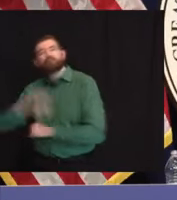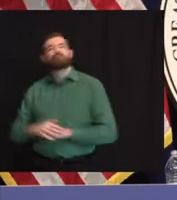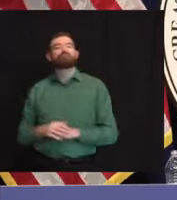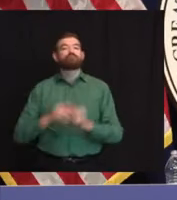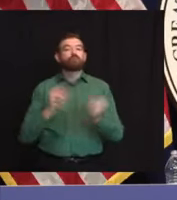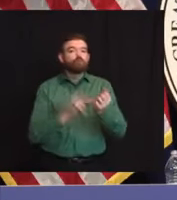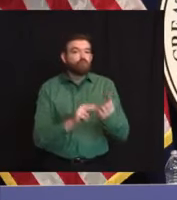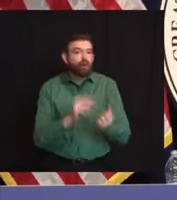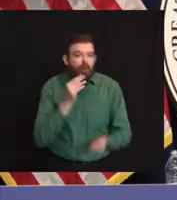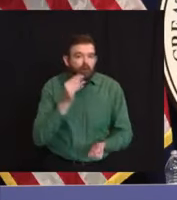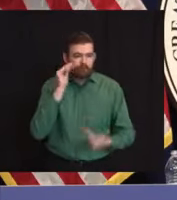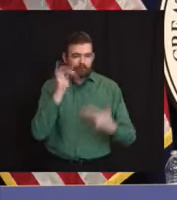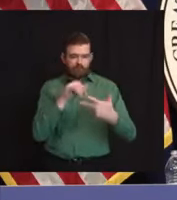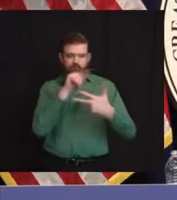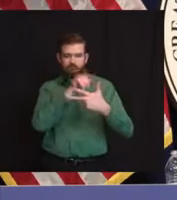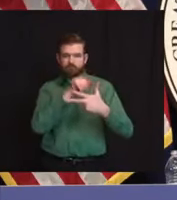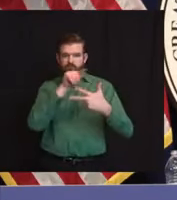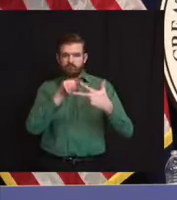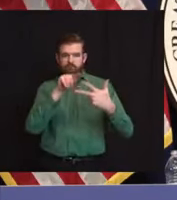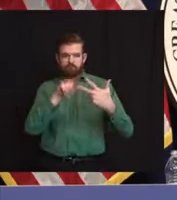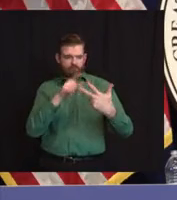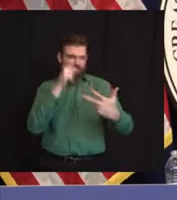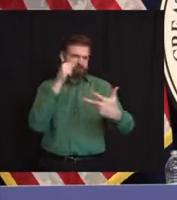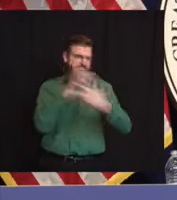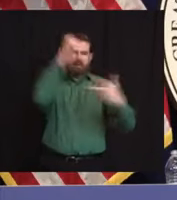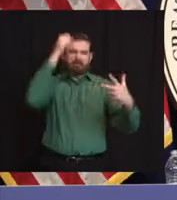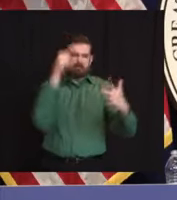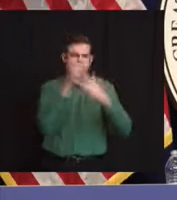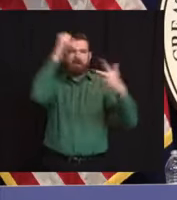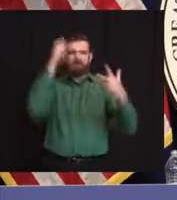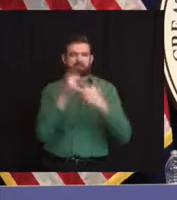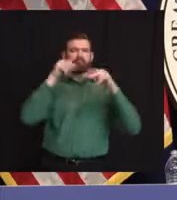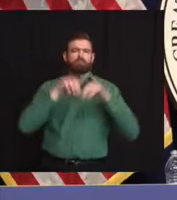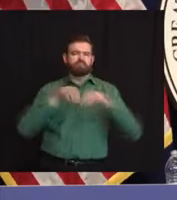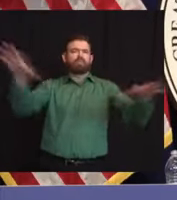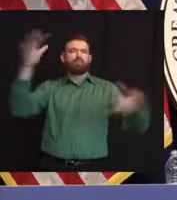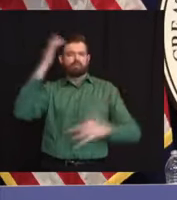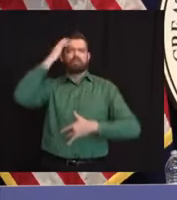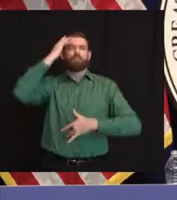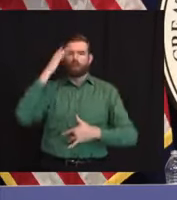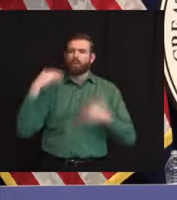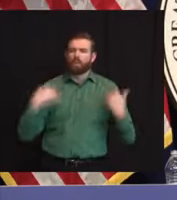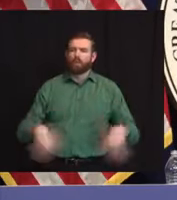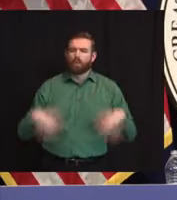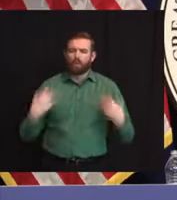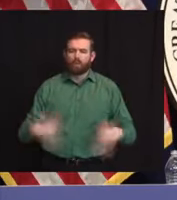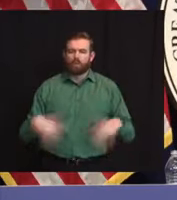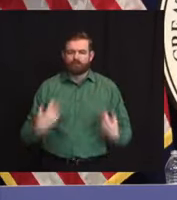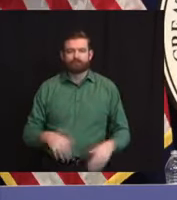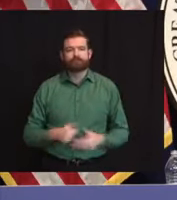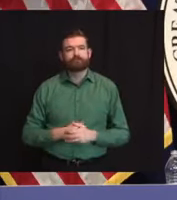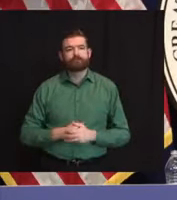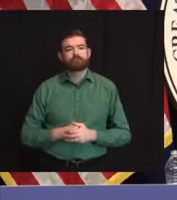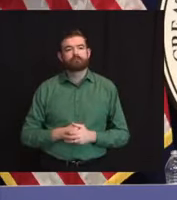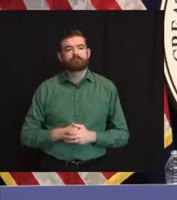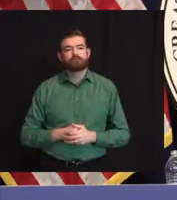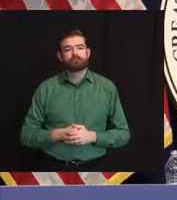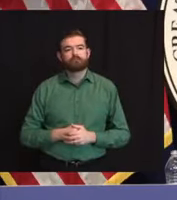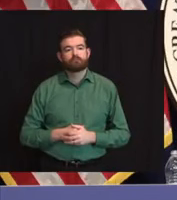big blows to our state overwhelmingly that we've taken. We saw Christian's picture, by the way, earlier, 22 years